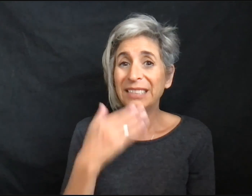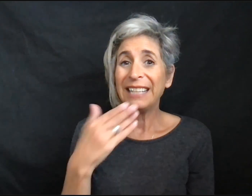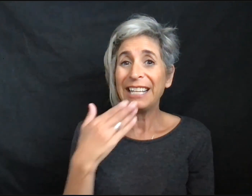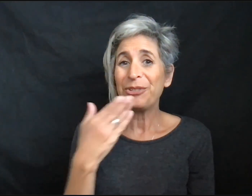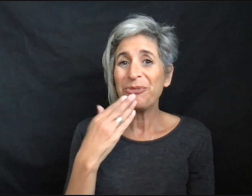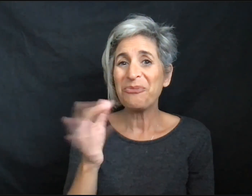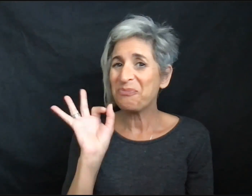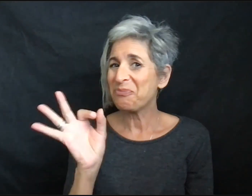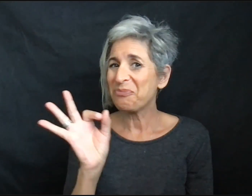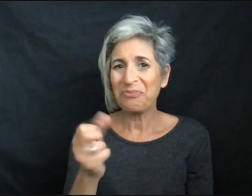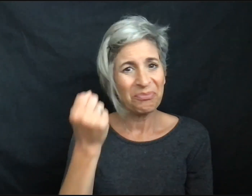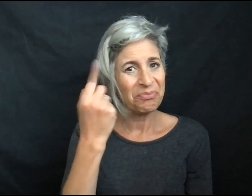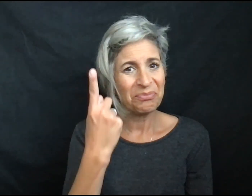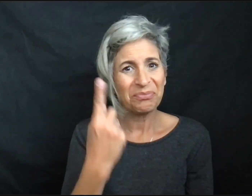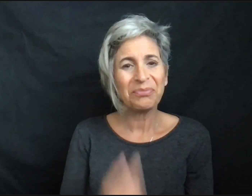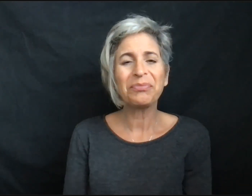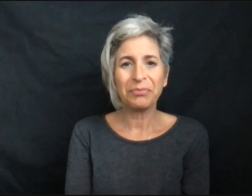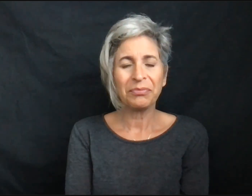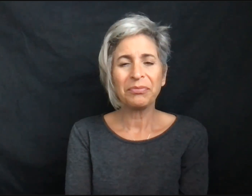thanks.